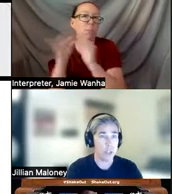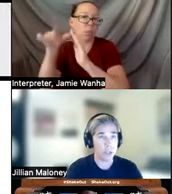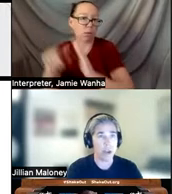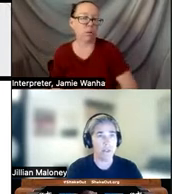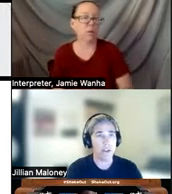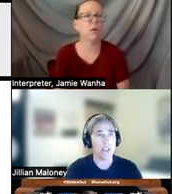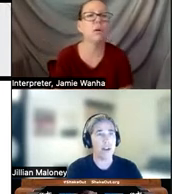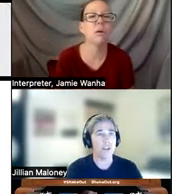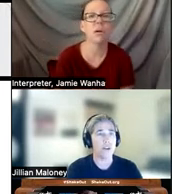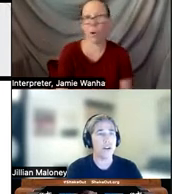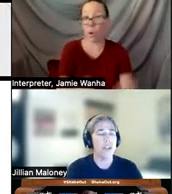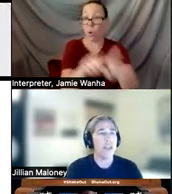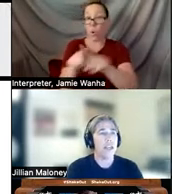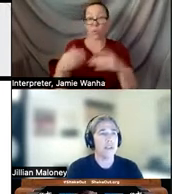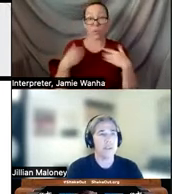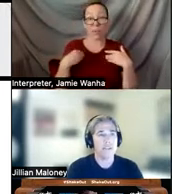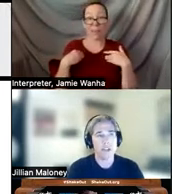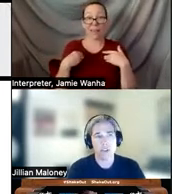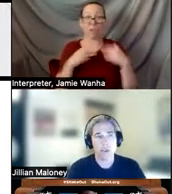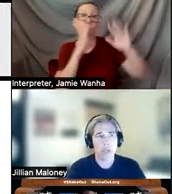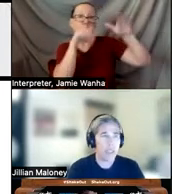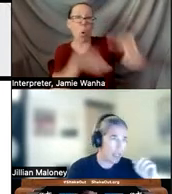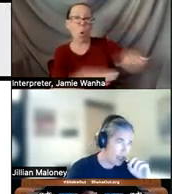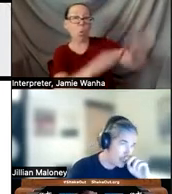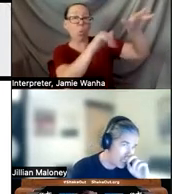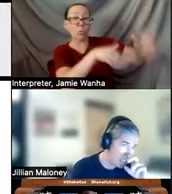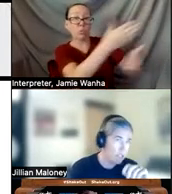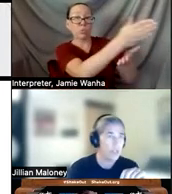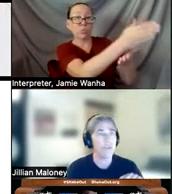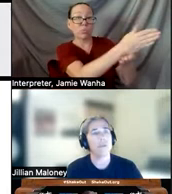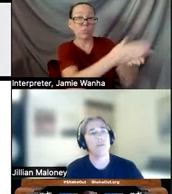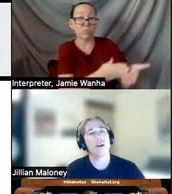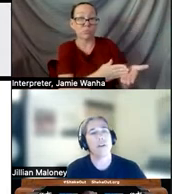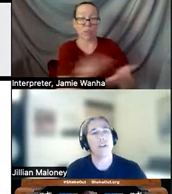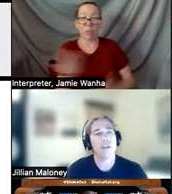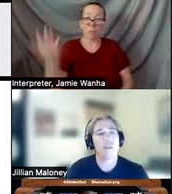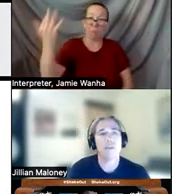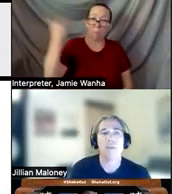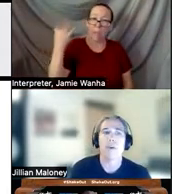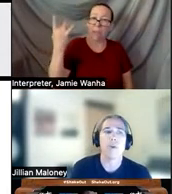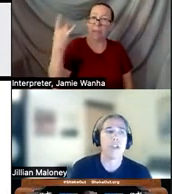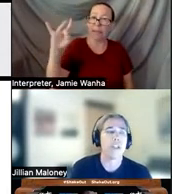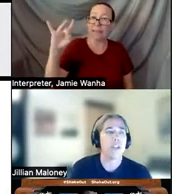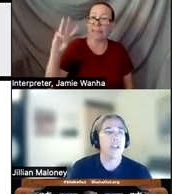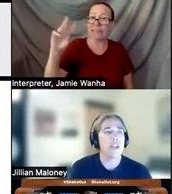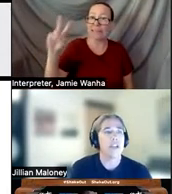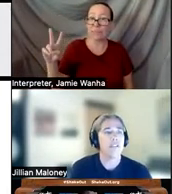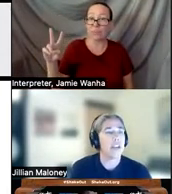Diego, is we do have faults offshore. And there was a felt earthquake in 1862 that a lot of different people